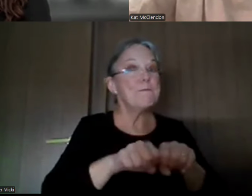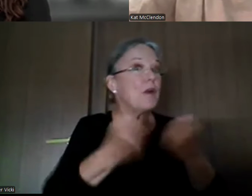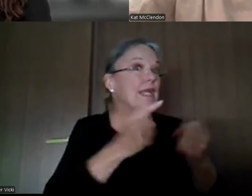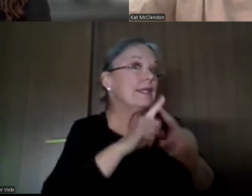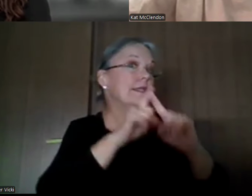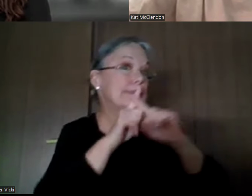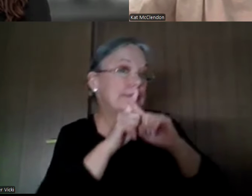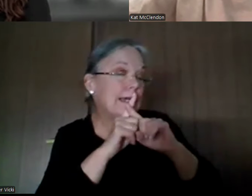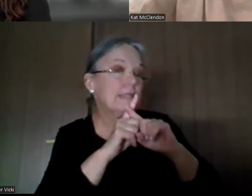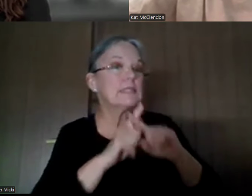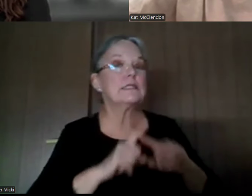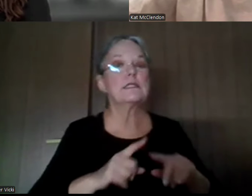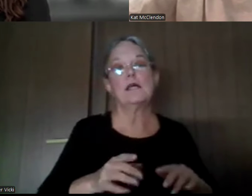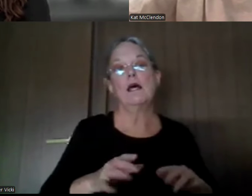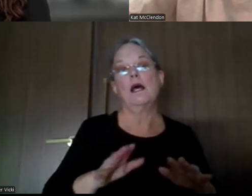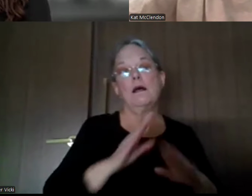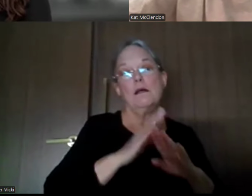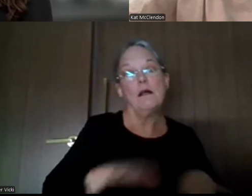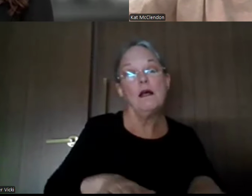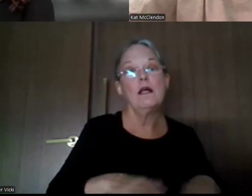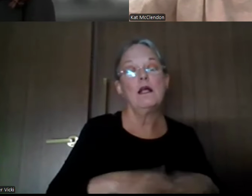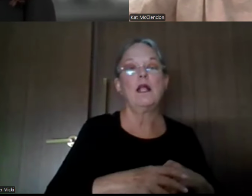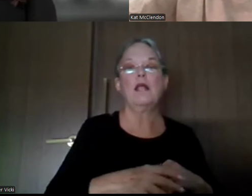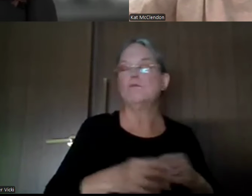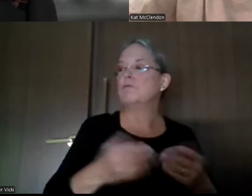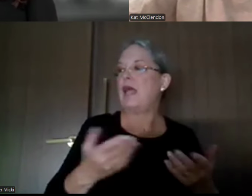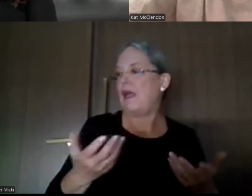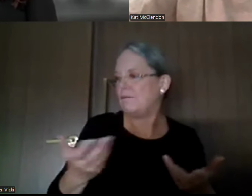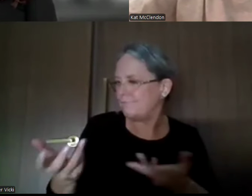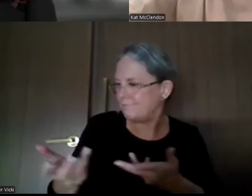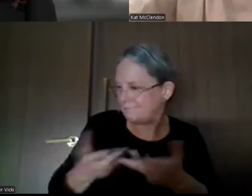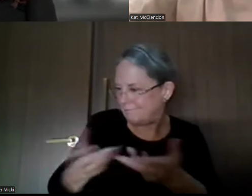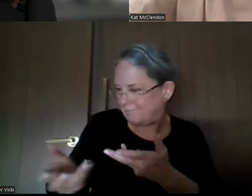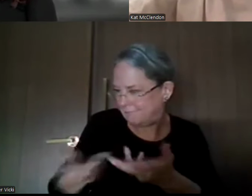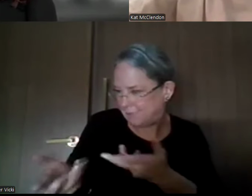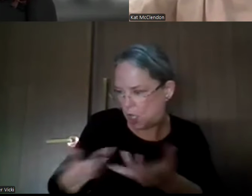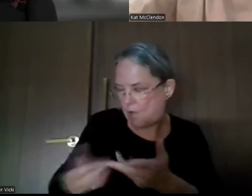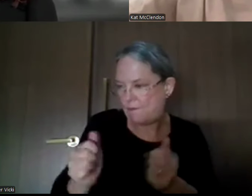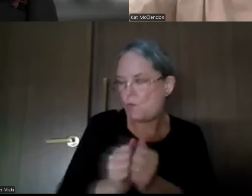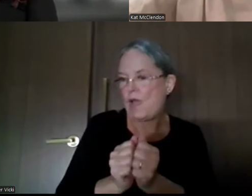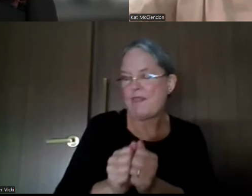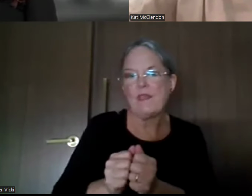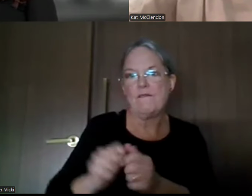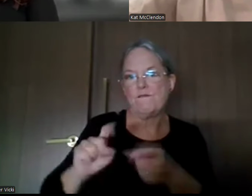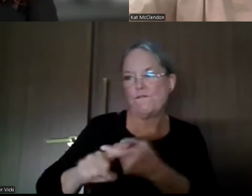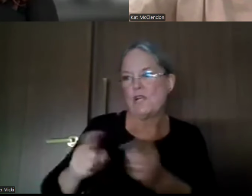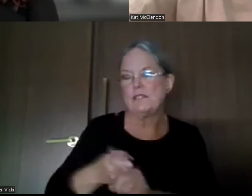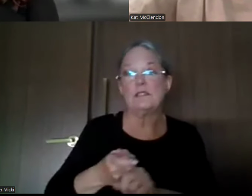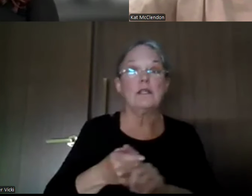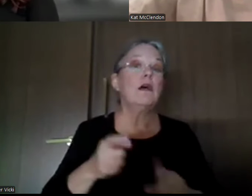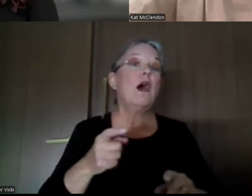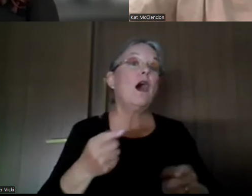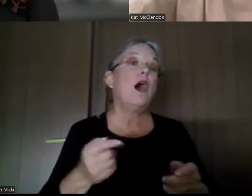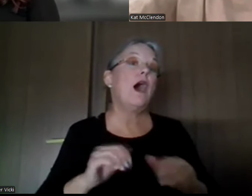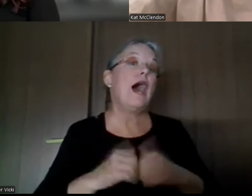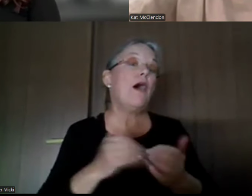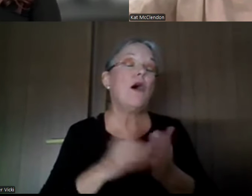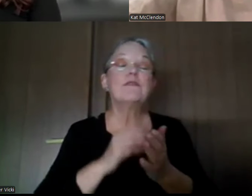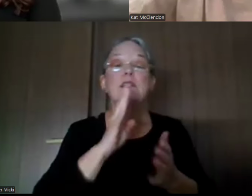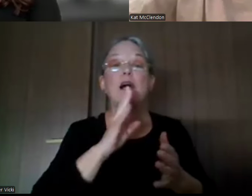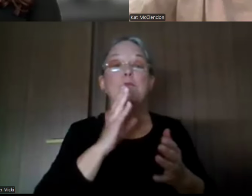up with your friends or having a little conversation with your friends, how often do we talk about financial abuse? Because one of the things